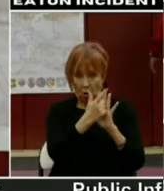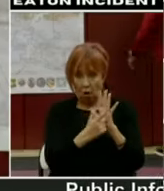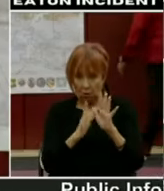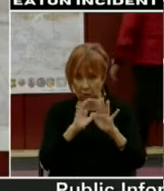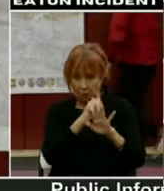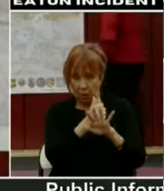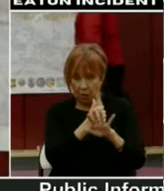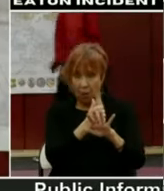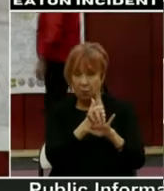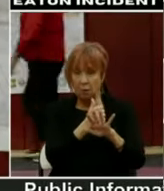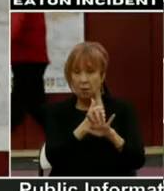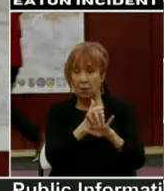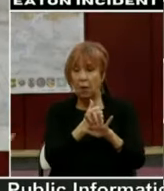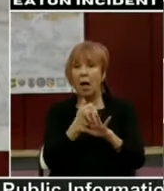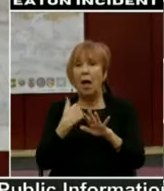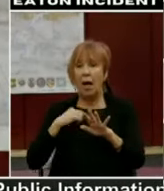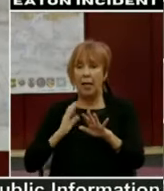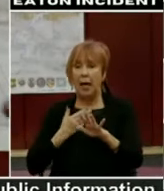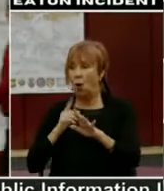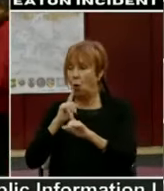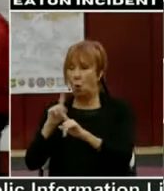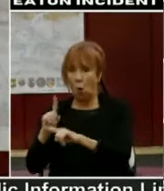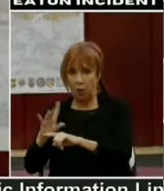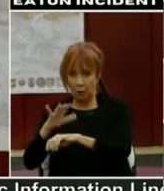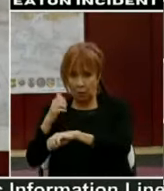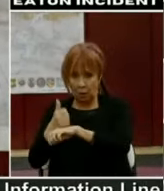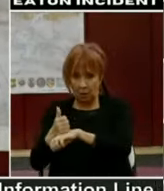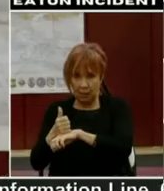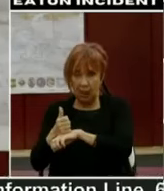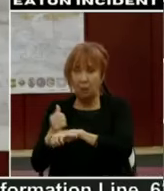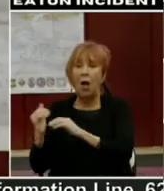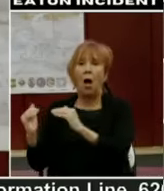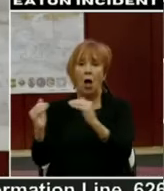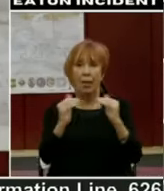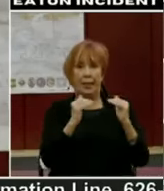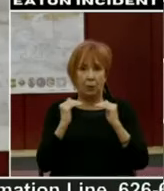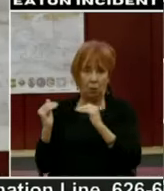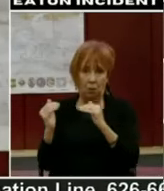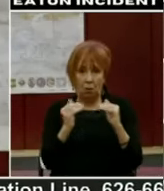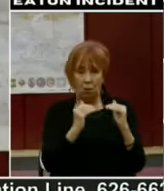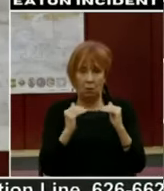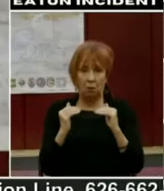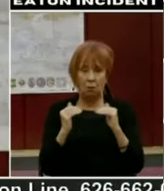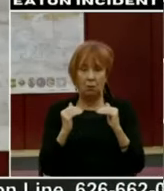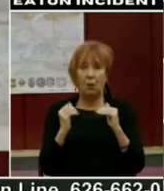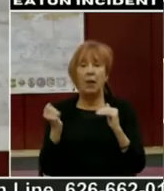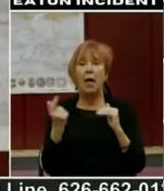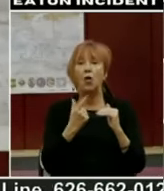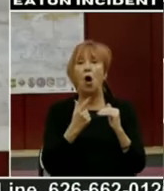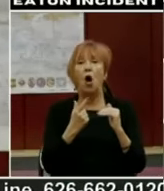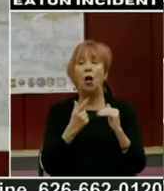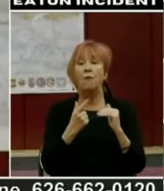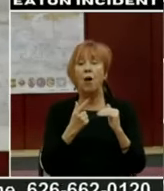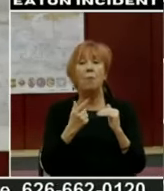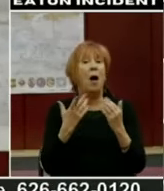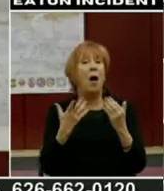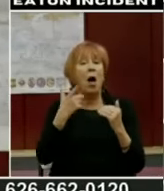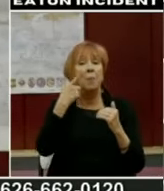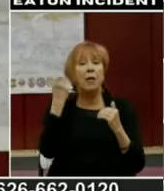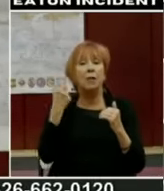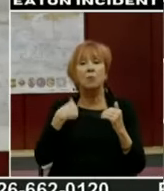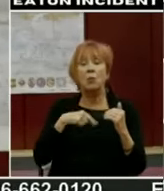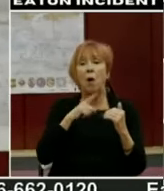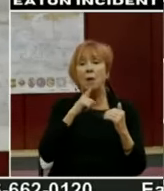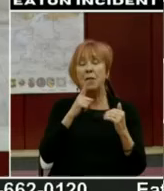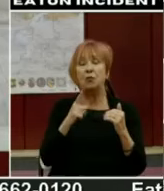and the orders in place are being applied equally to everyone, and that's due to we want to make sure